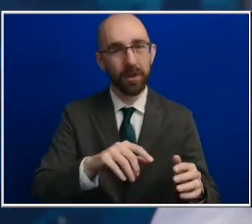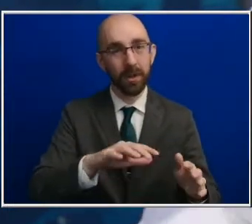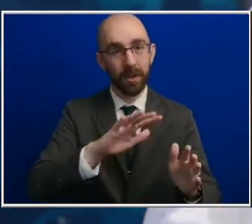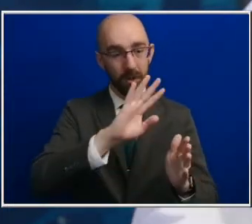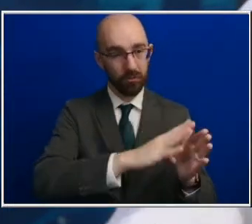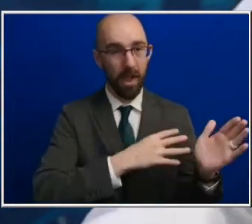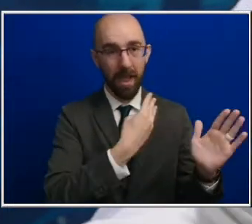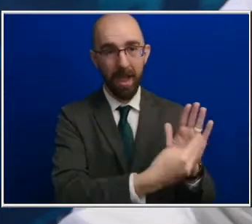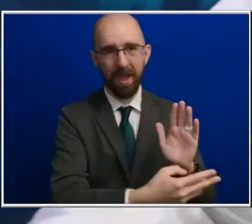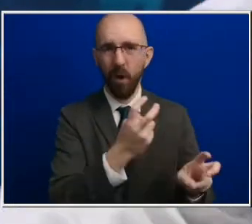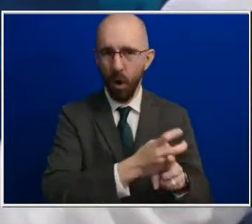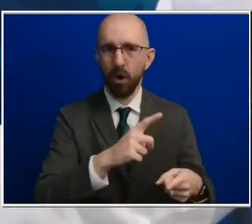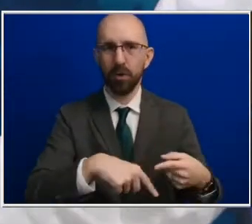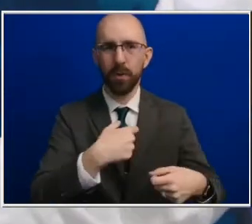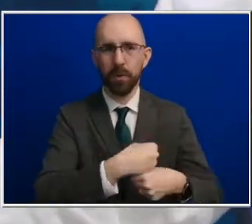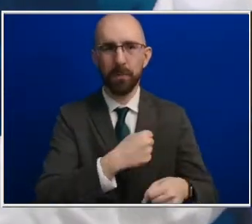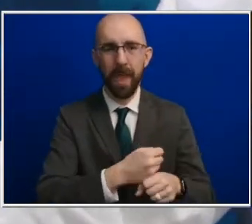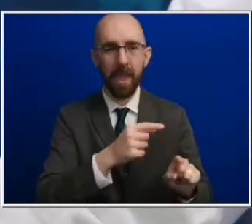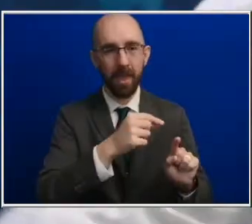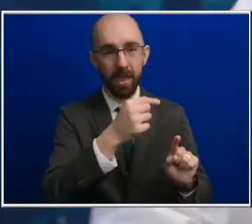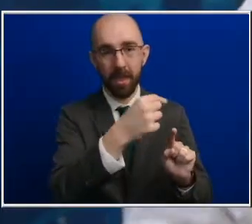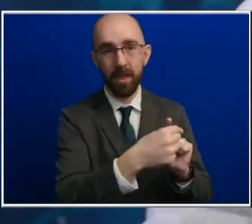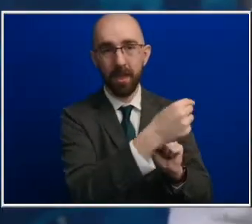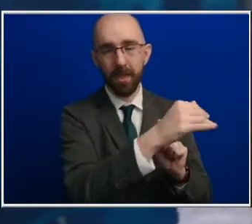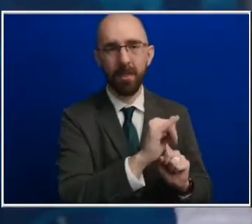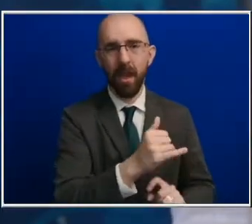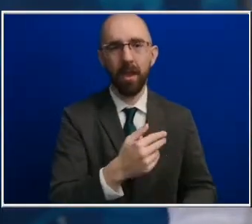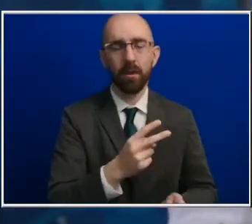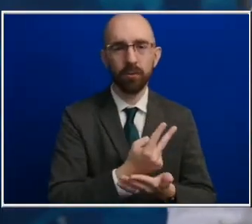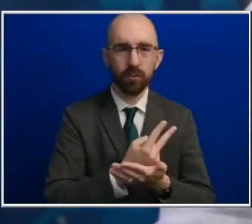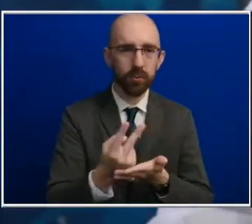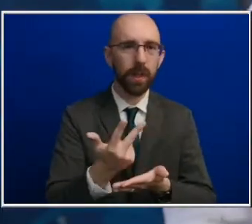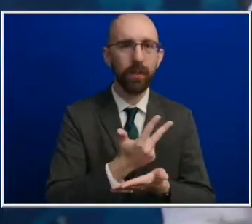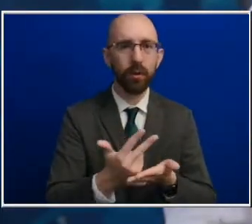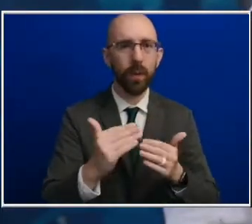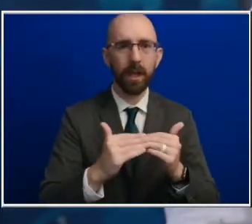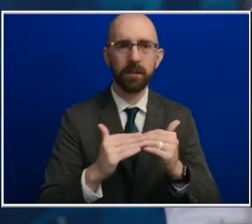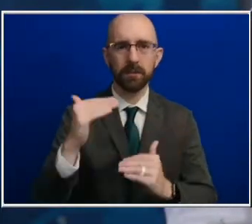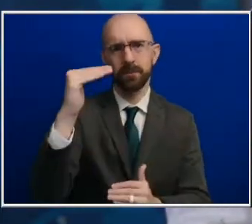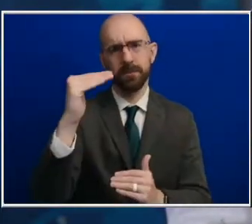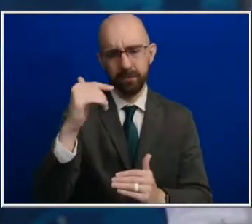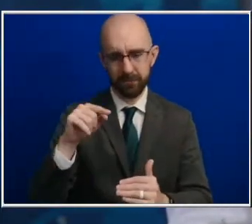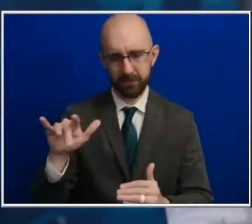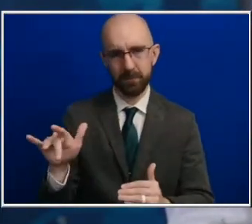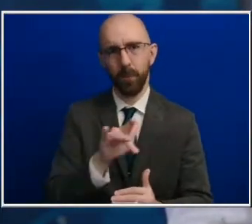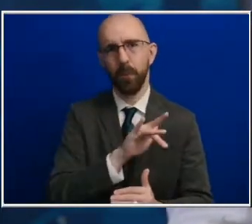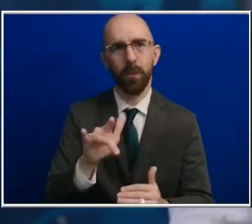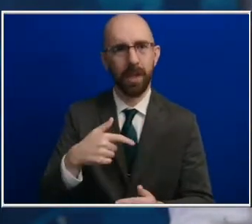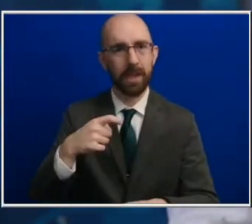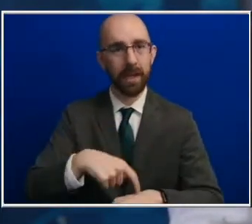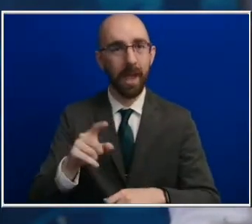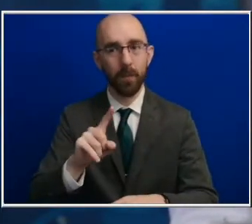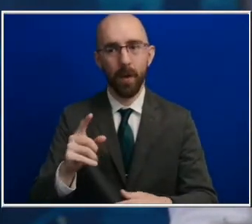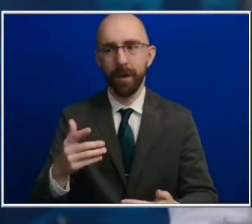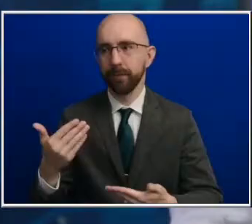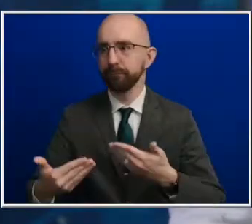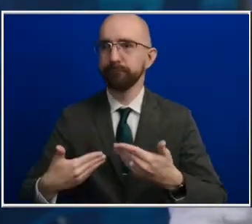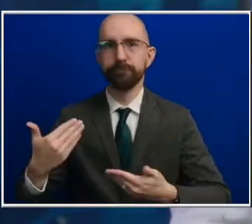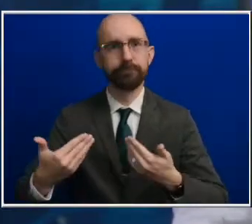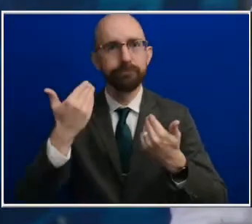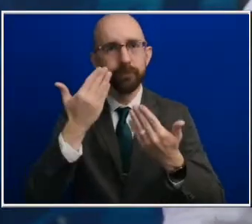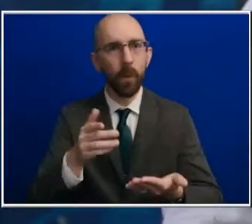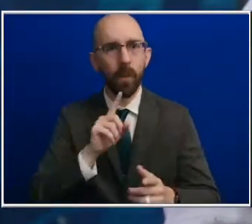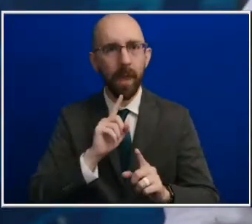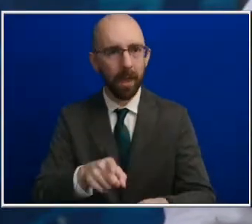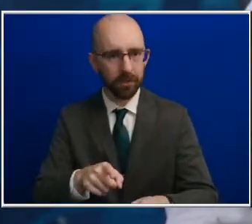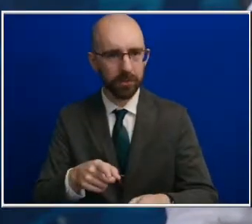trend lines, you get dots that are 2 or 3 weeks or 3 weeks apart. So you have a lot of time where you're kind of flying in the dark. What I'll say is there's a lot of